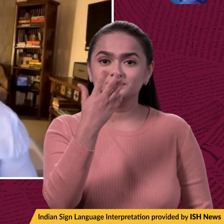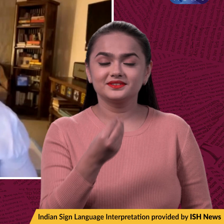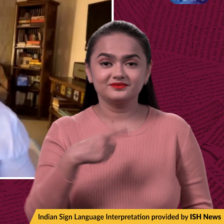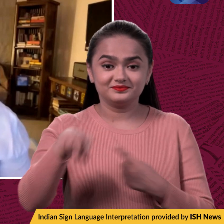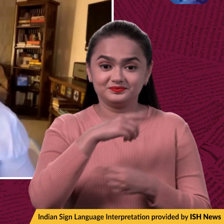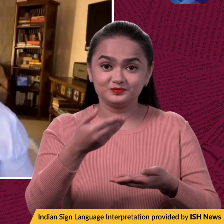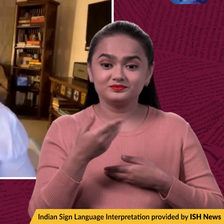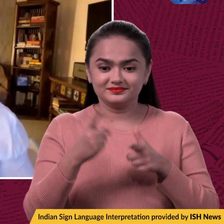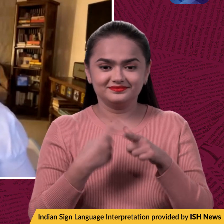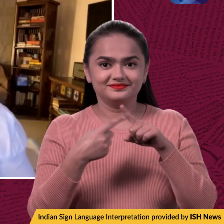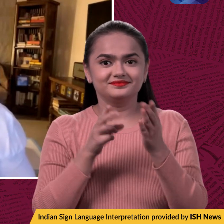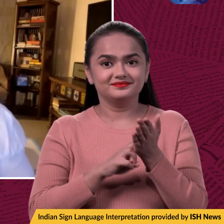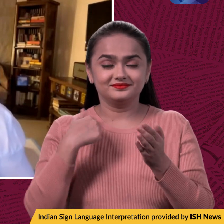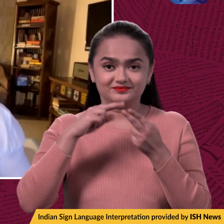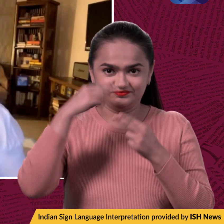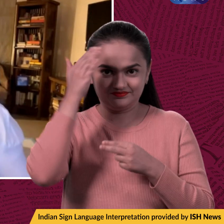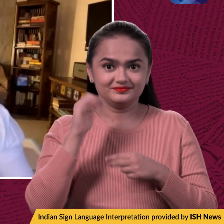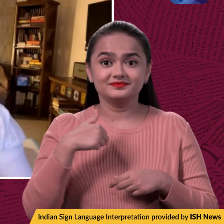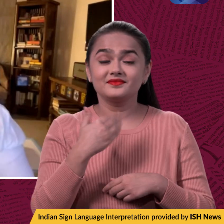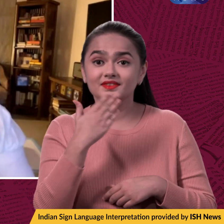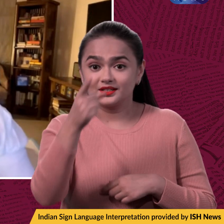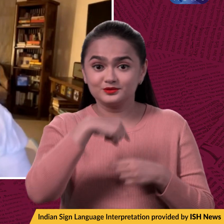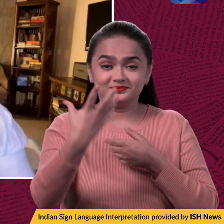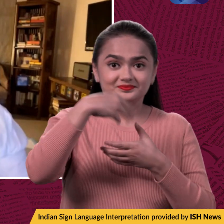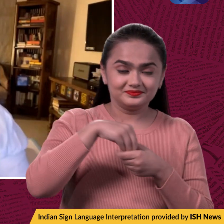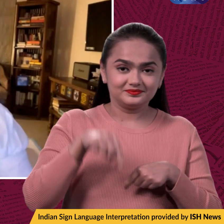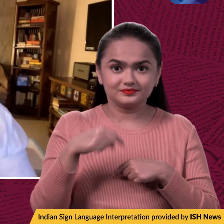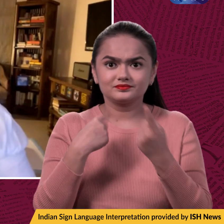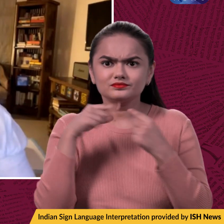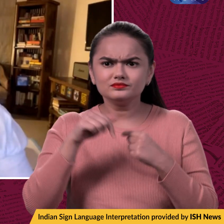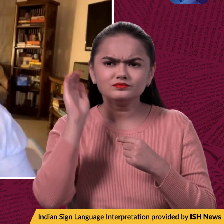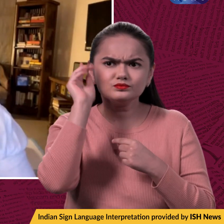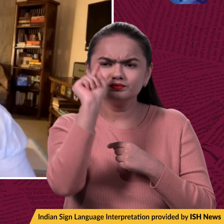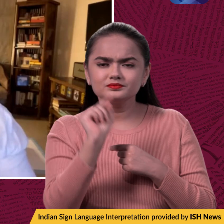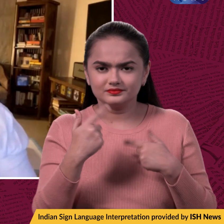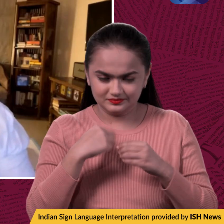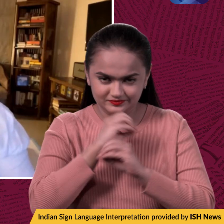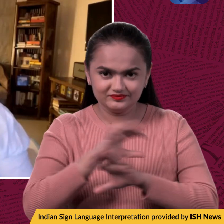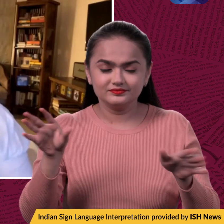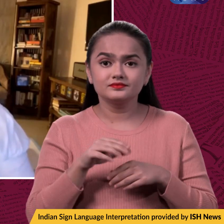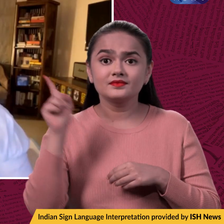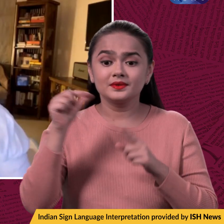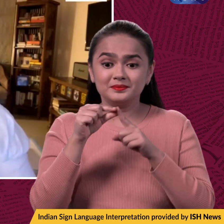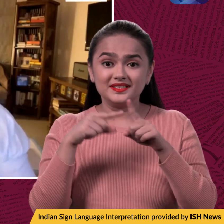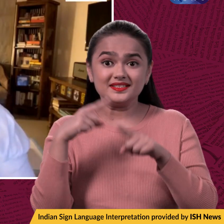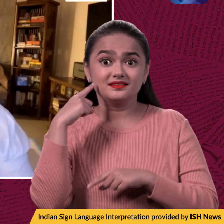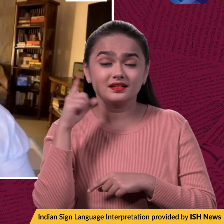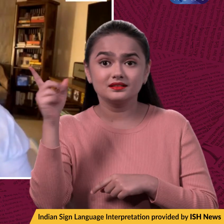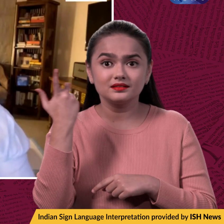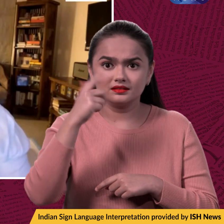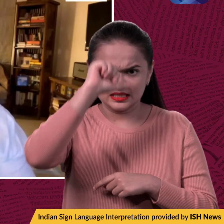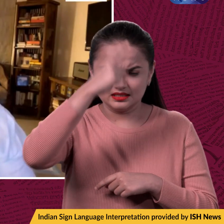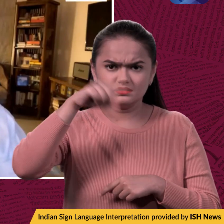Good evening and welcome to Just the News. I'm Faye. Thank you for joining us. Let's take a look at tonight's headlines. According to PTI,